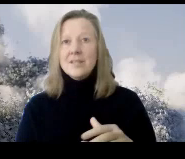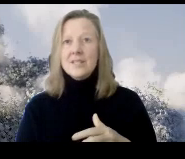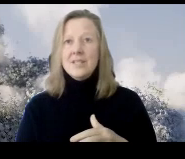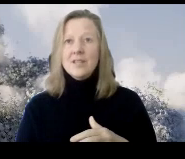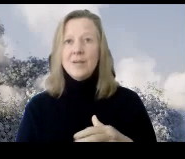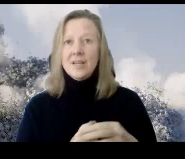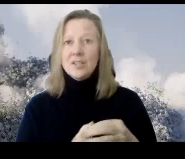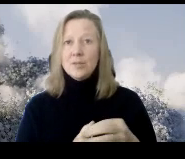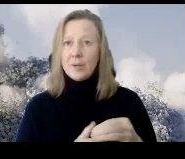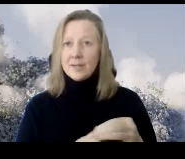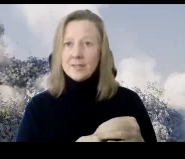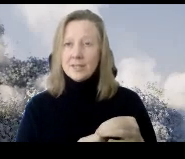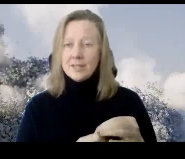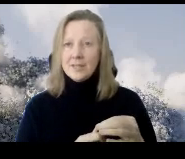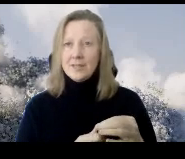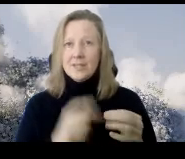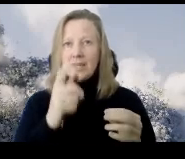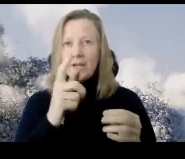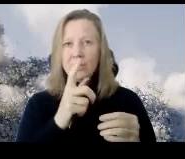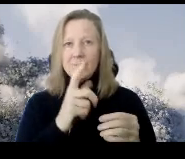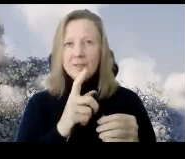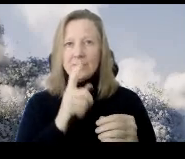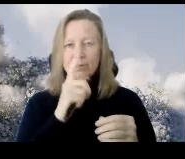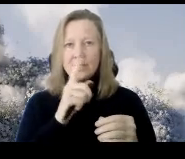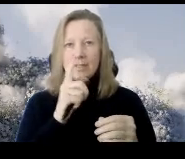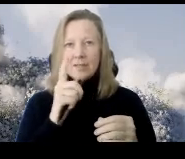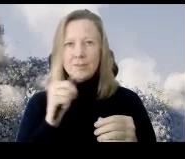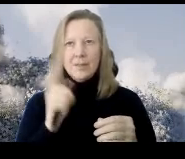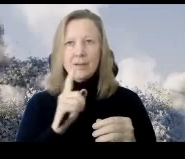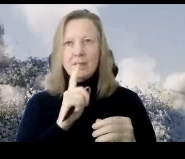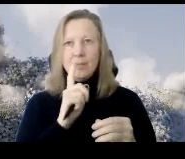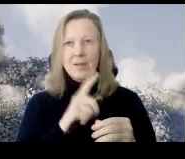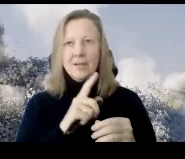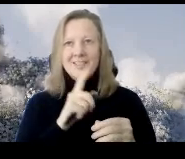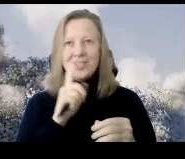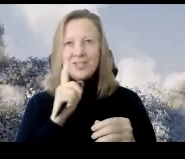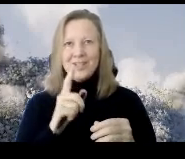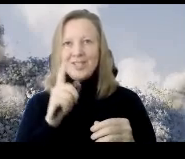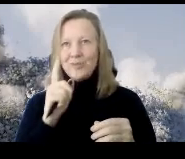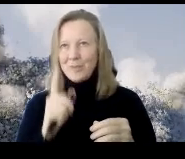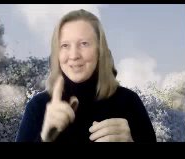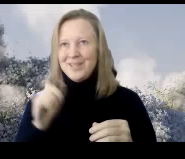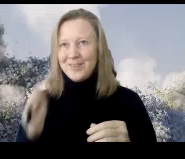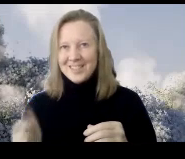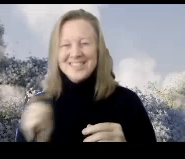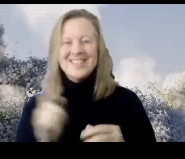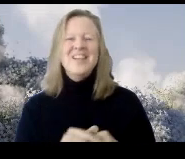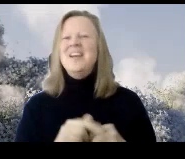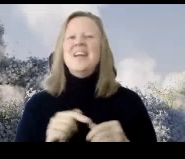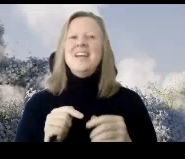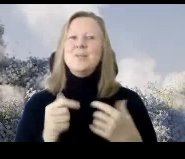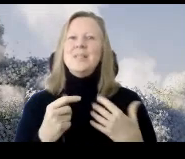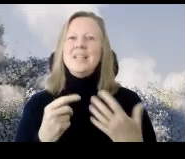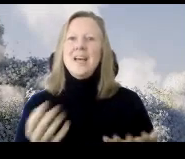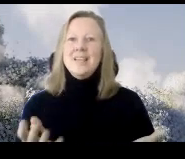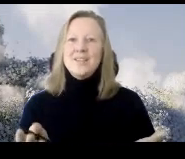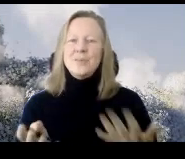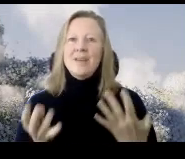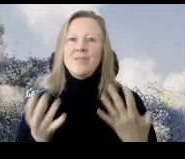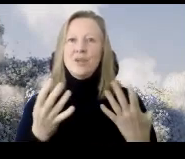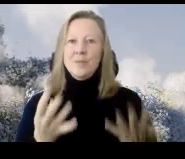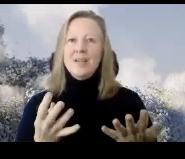So this is the communication practice session. You'll see the acronym there. So CSPI, Communication Strategies for Patient Interactions. So at